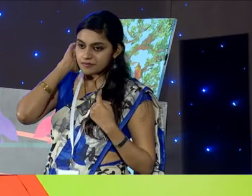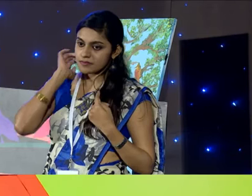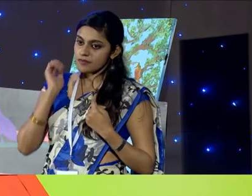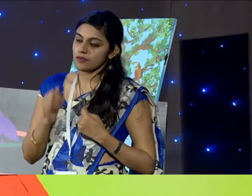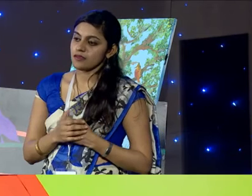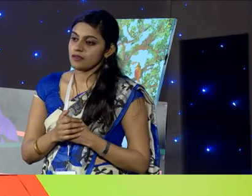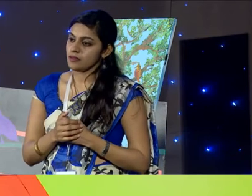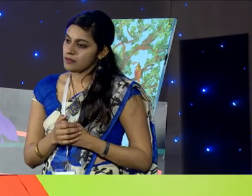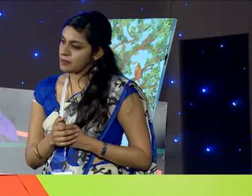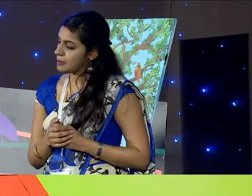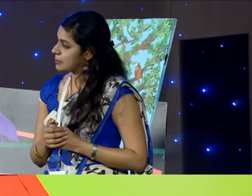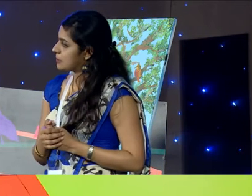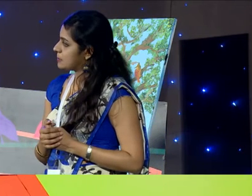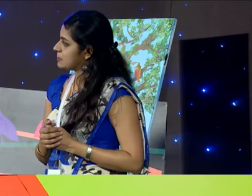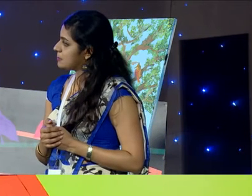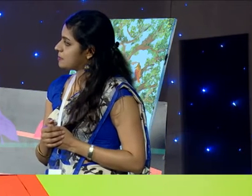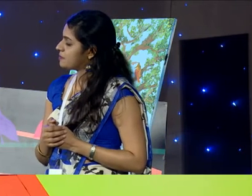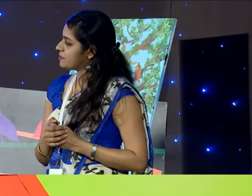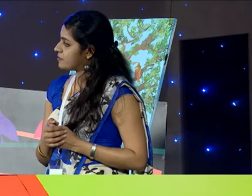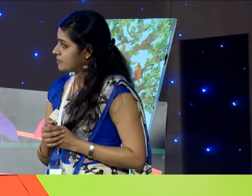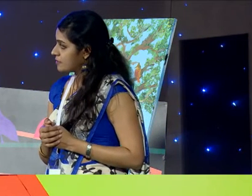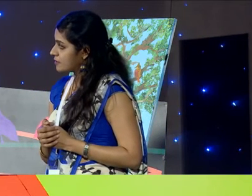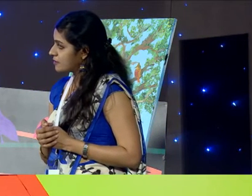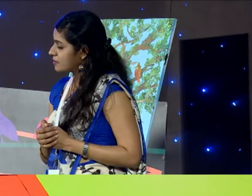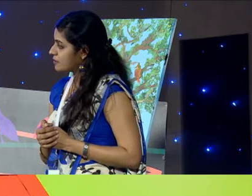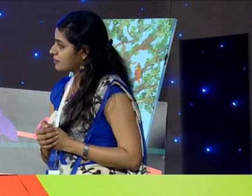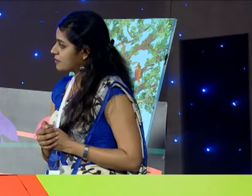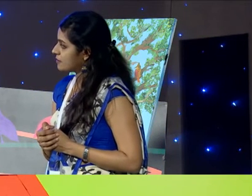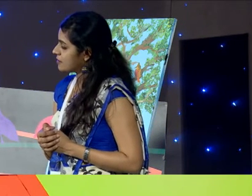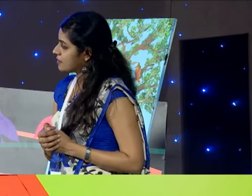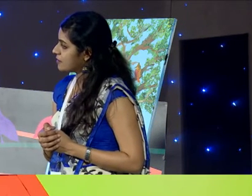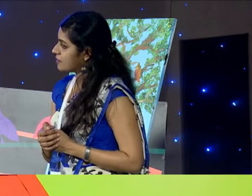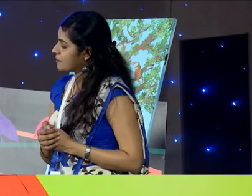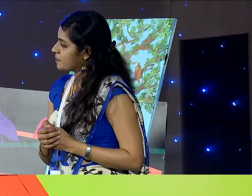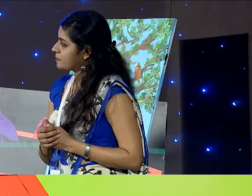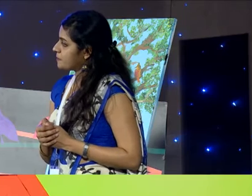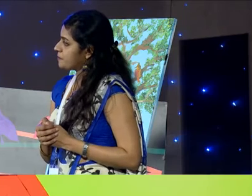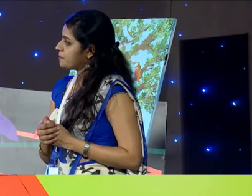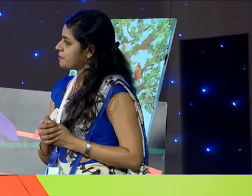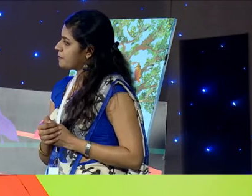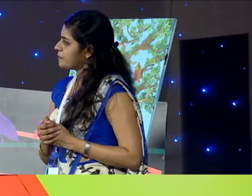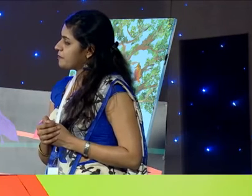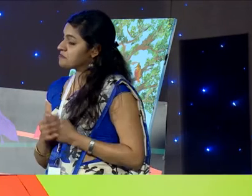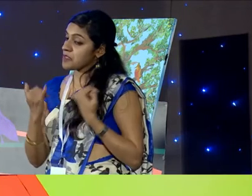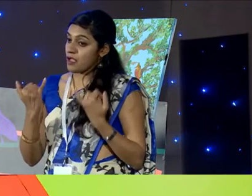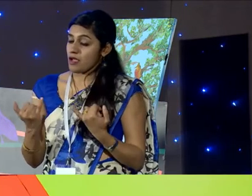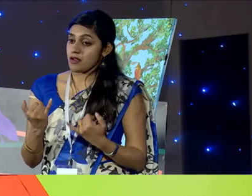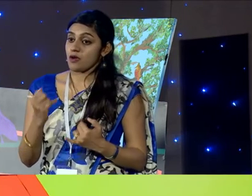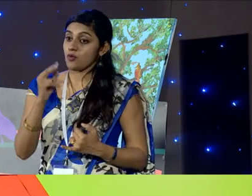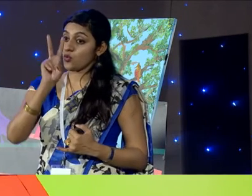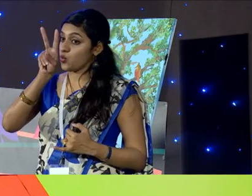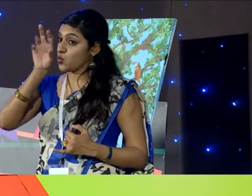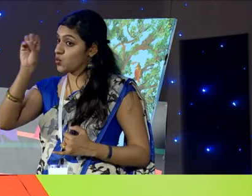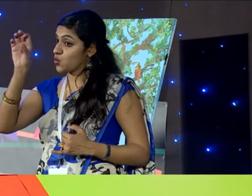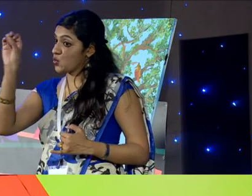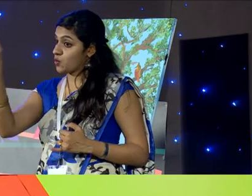under 27, and about 200 million Indians, out of the 600 million who are under 27, suffer from a